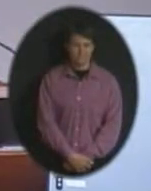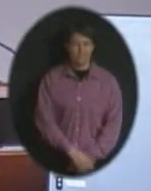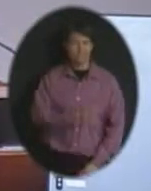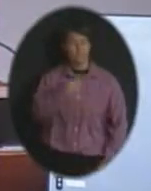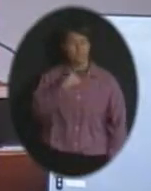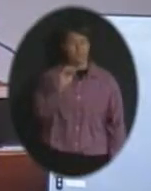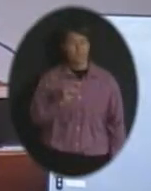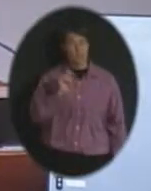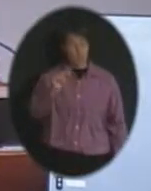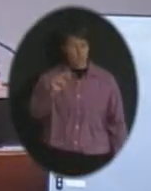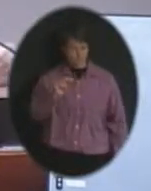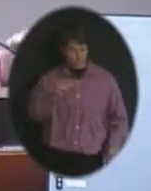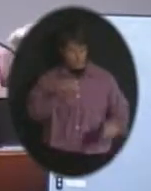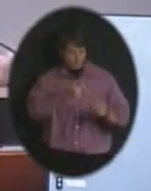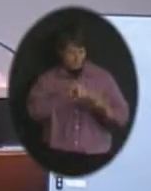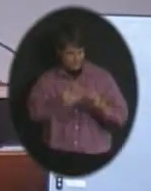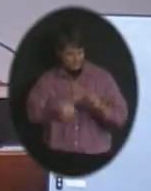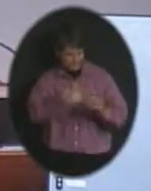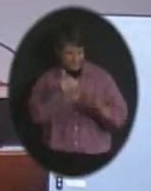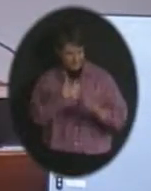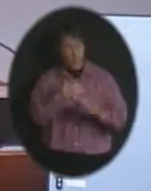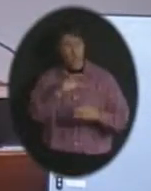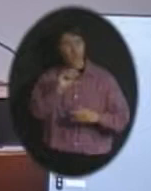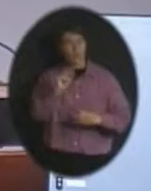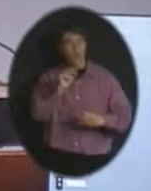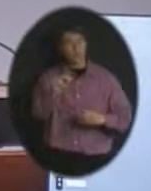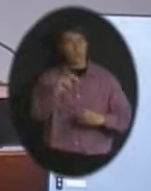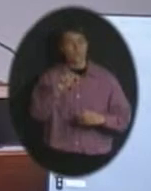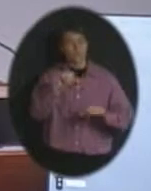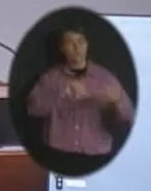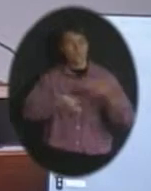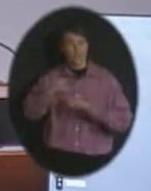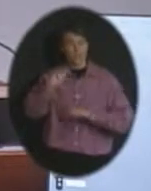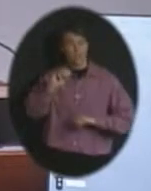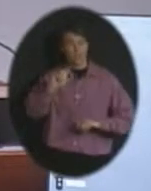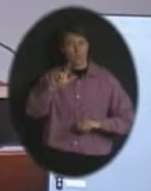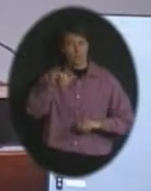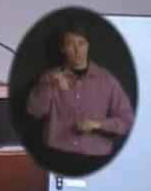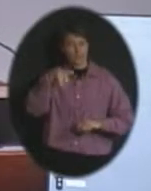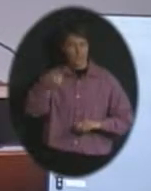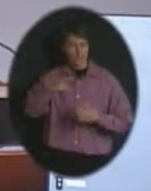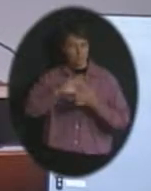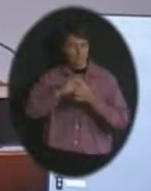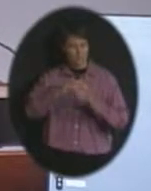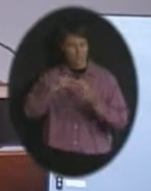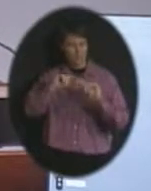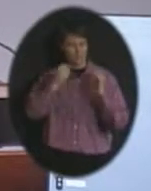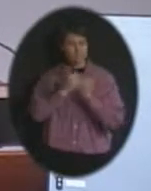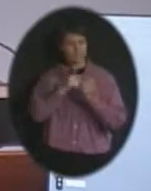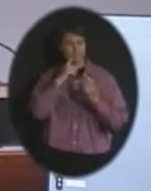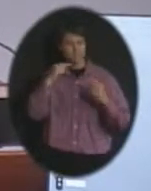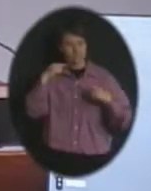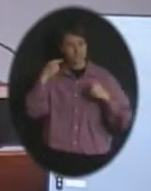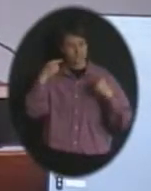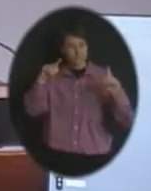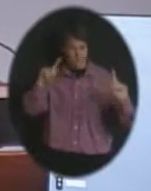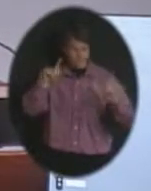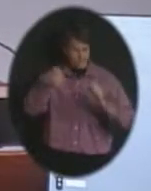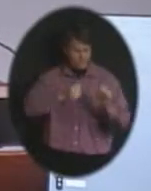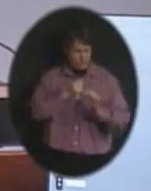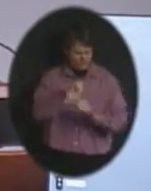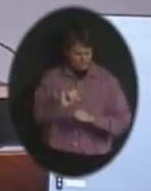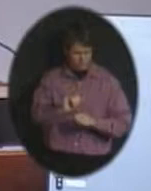Olathe North shouldn't go too far. The Olathe North Science Olympiad team experienced tremendous success this year, and we'd now like to recognize